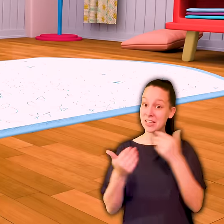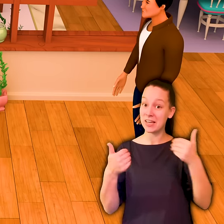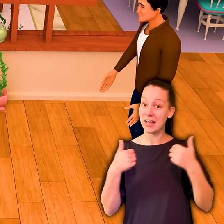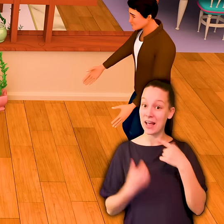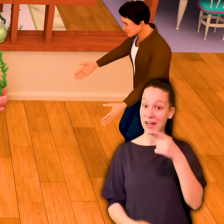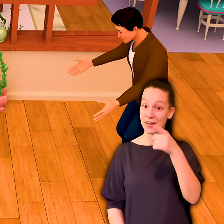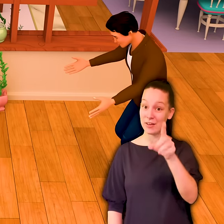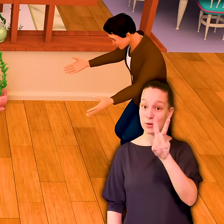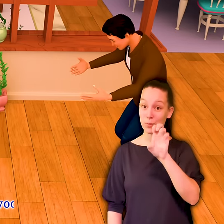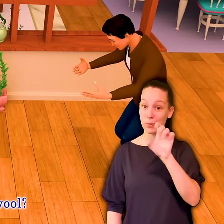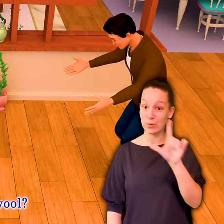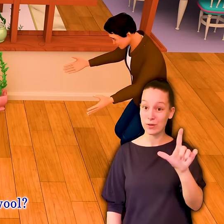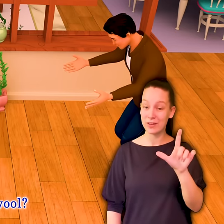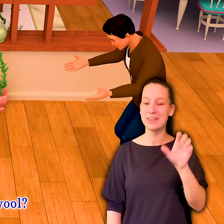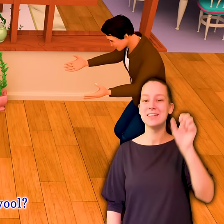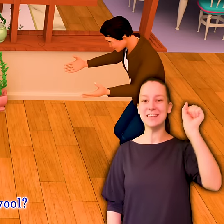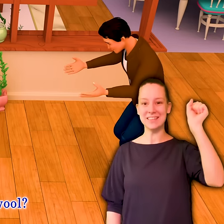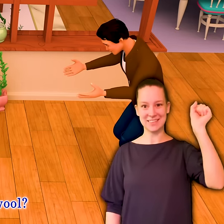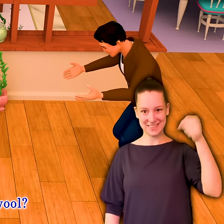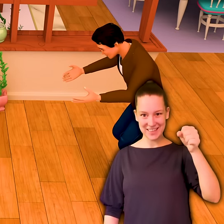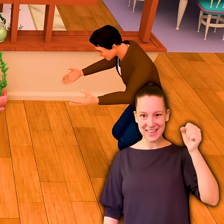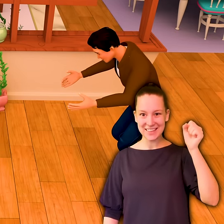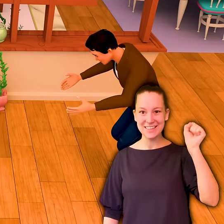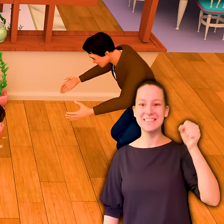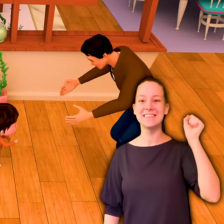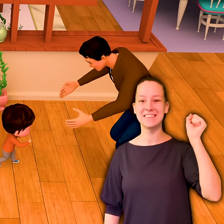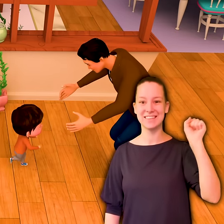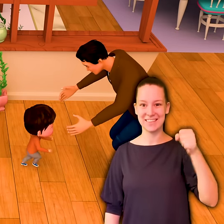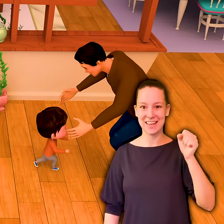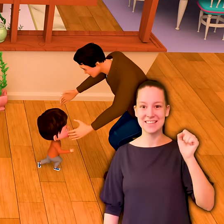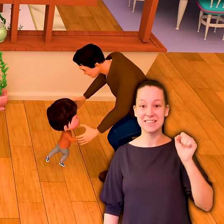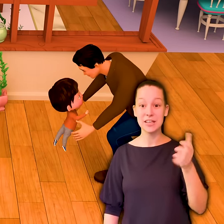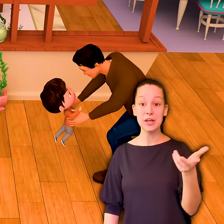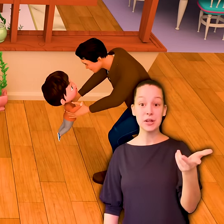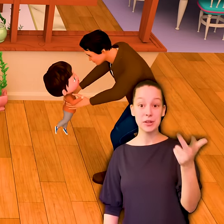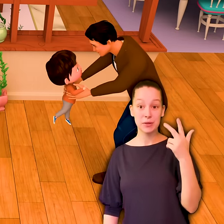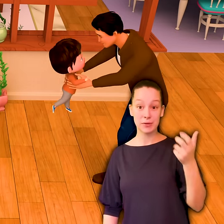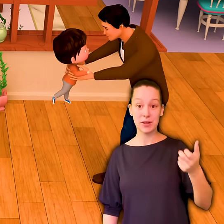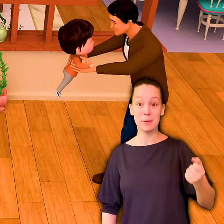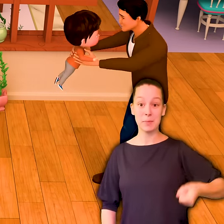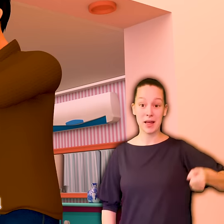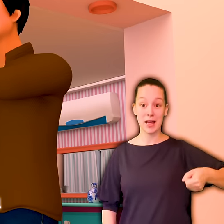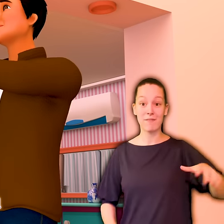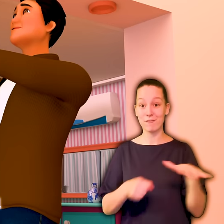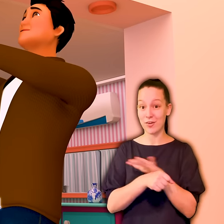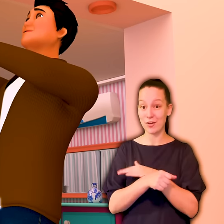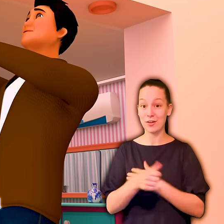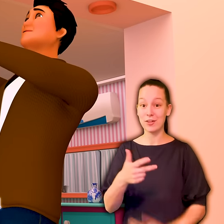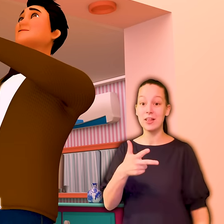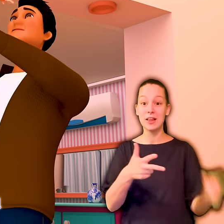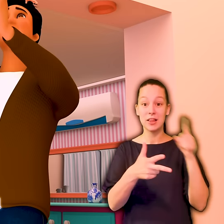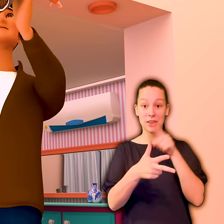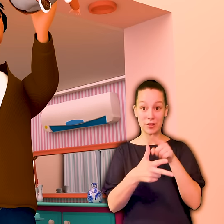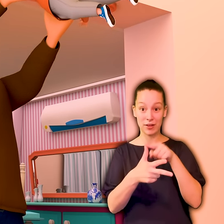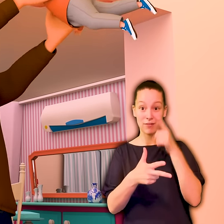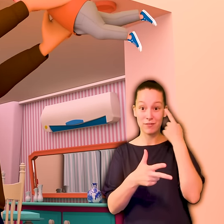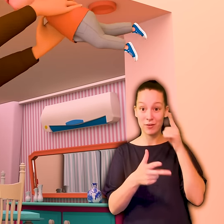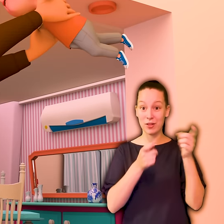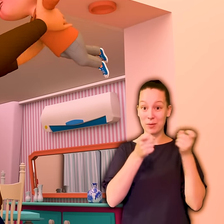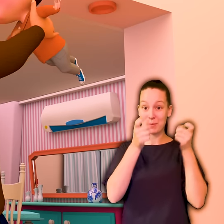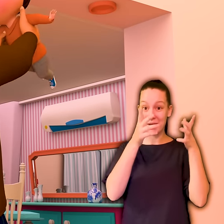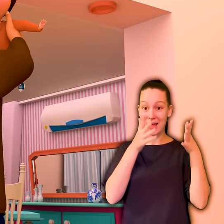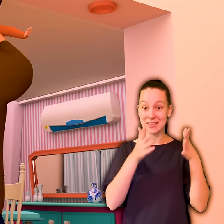black lane have you any wool yes sir yes sir three bags full